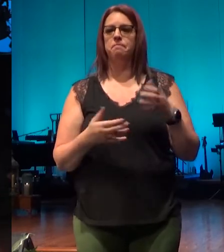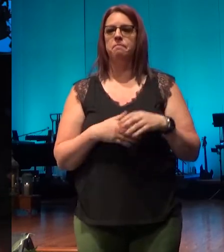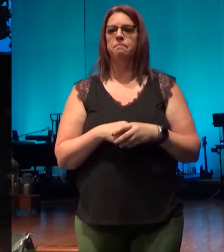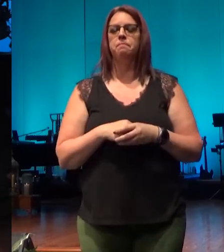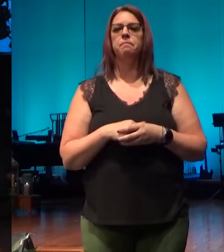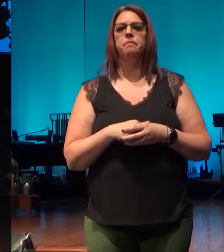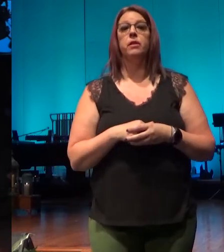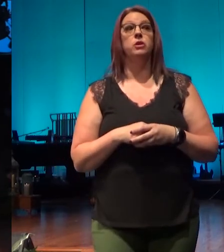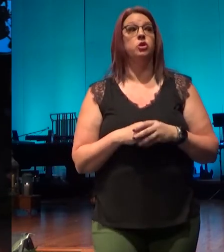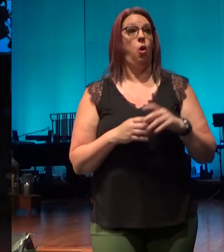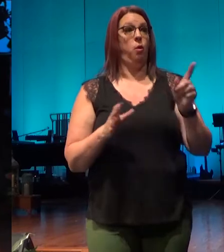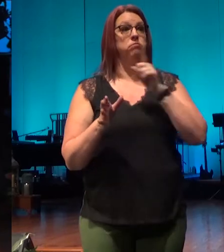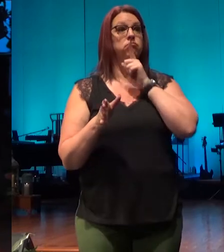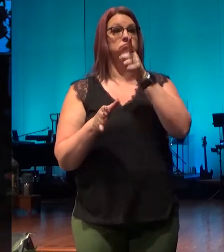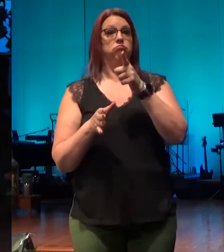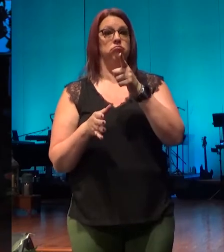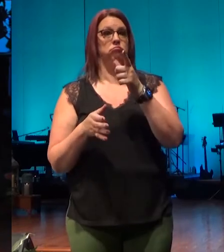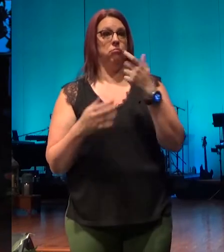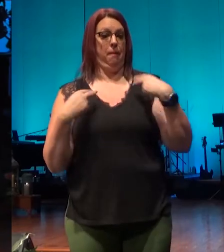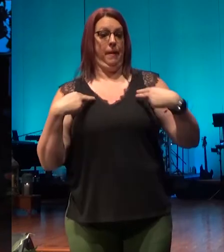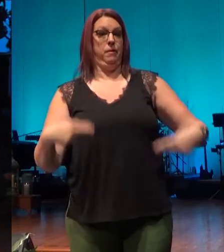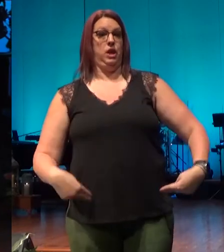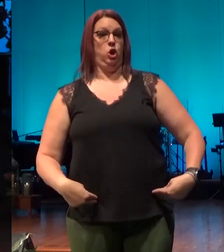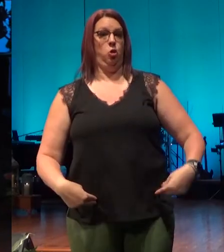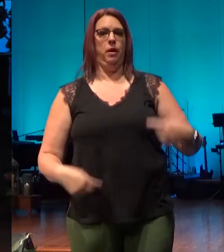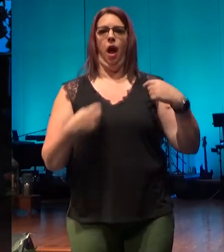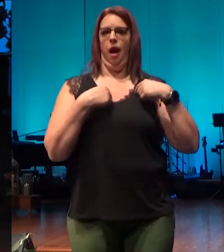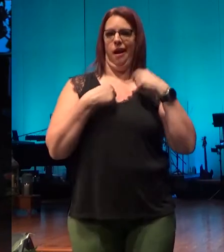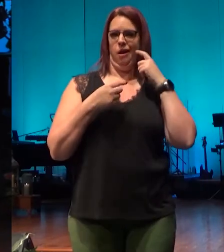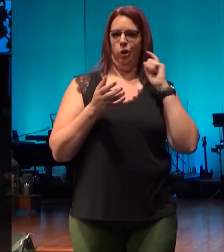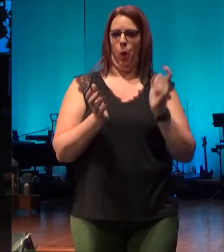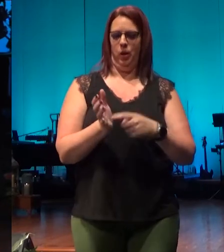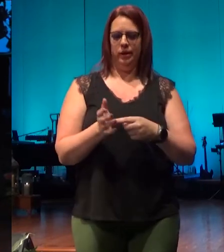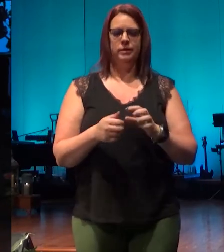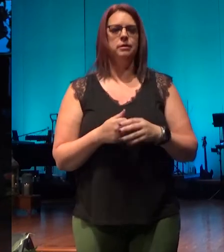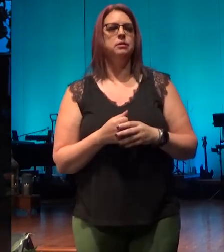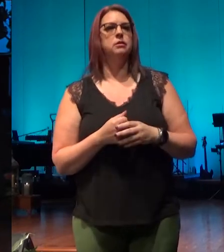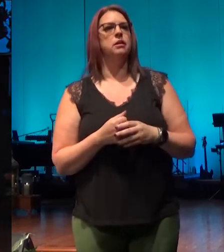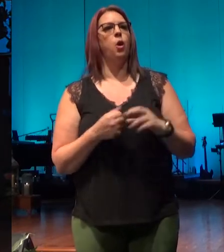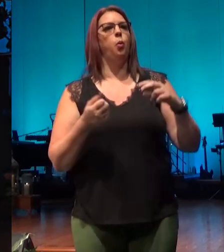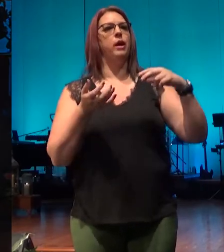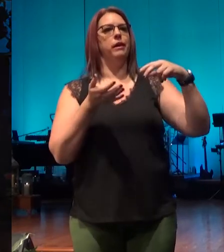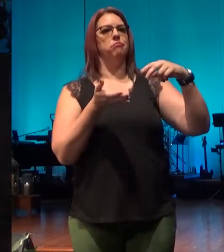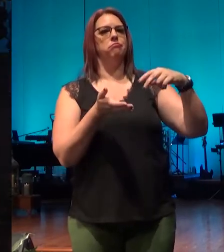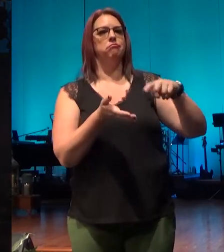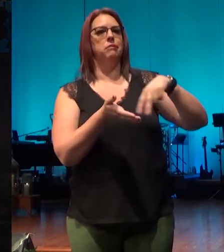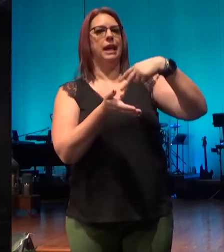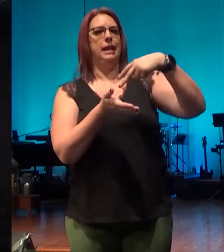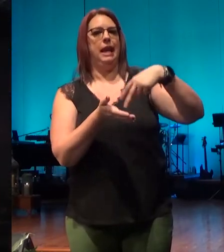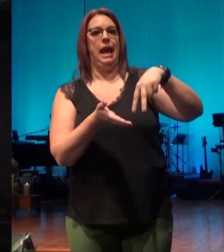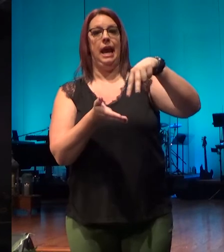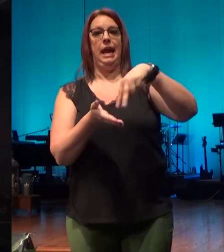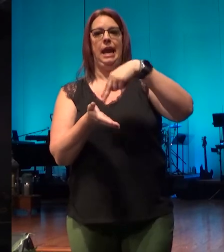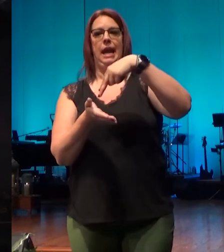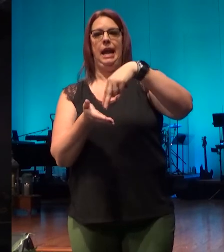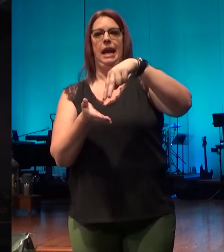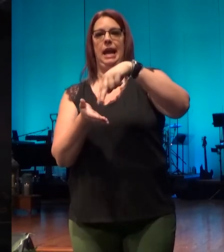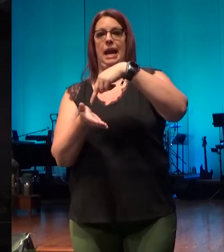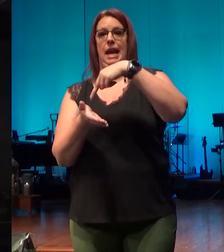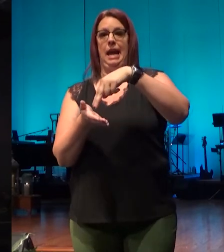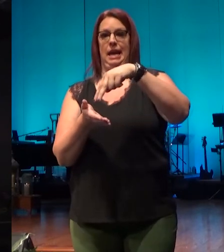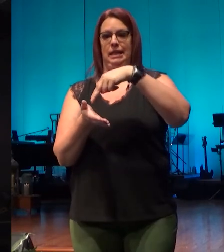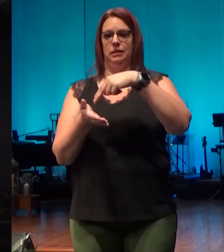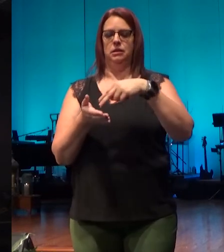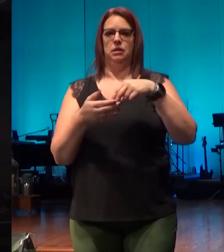what's true about being a human being, I've noticed, is that we dance immediately upon being